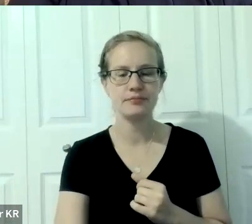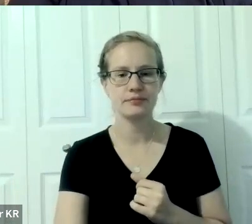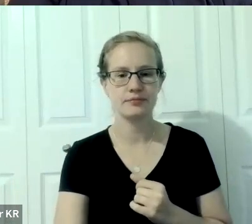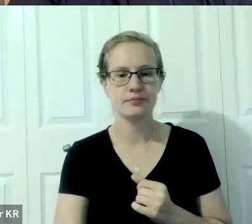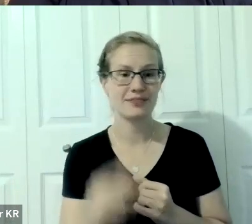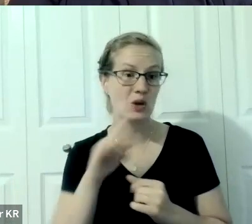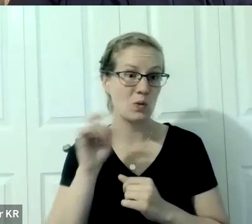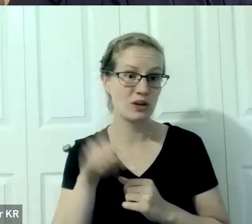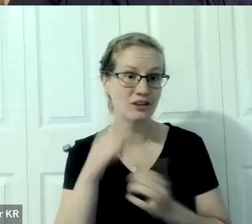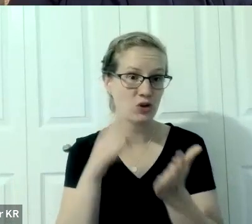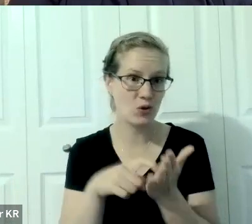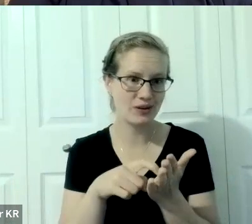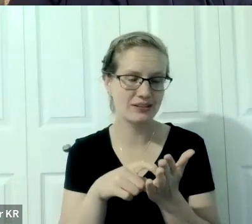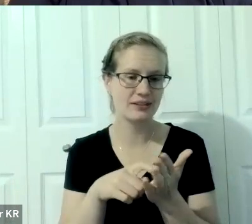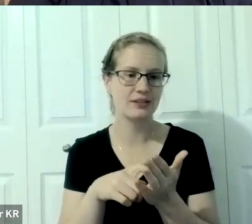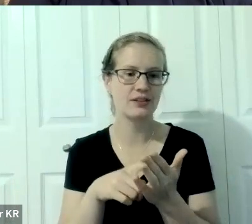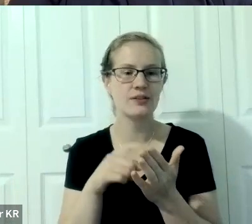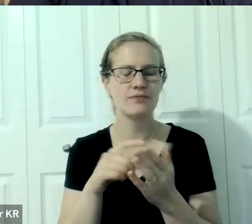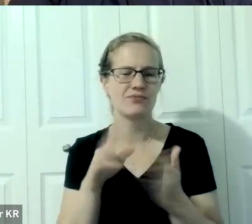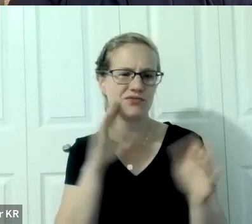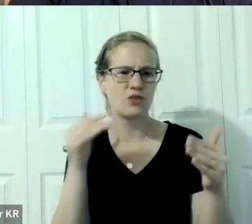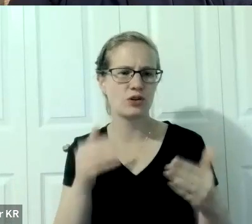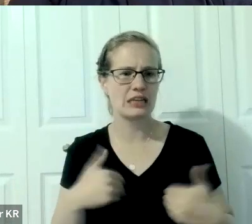I have noticed. It goes to younger people.